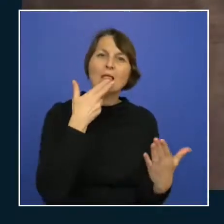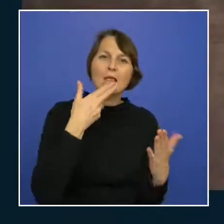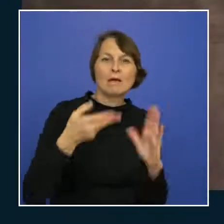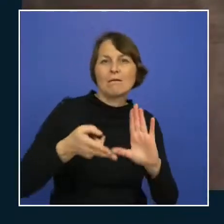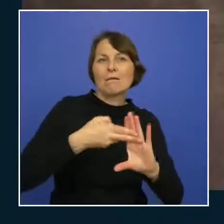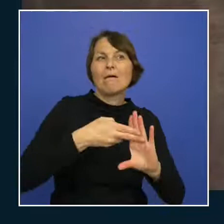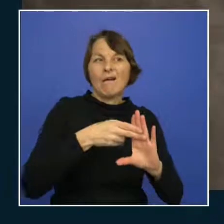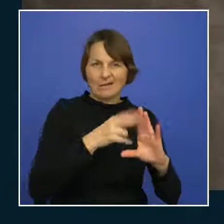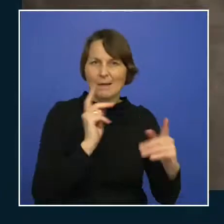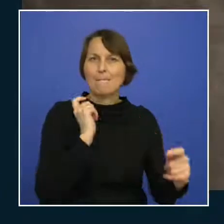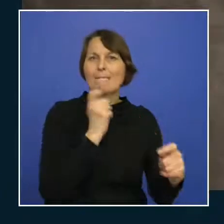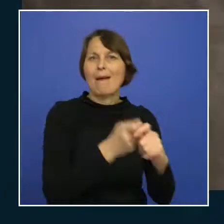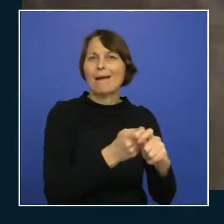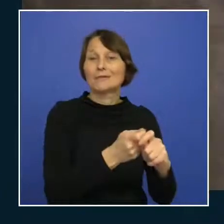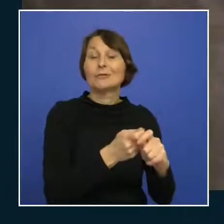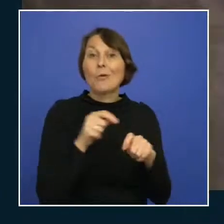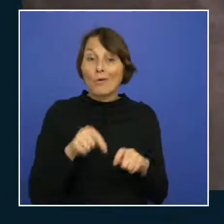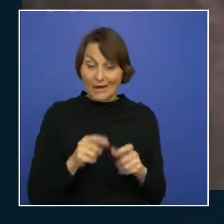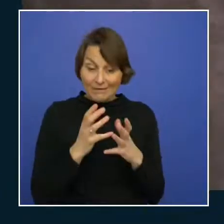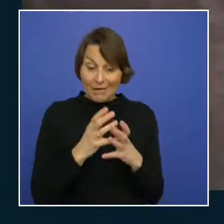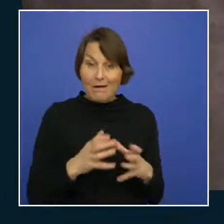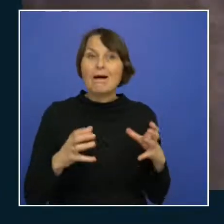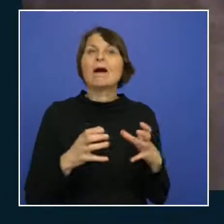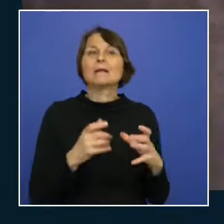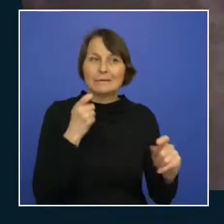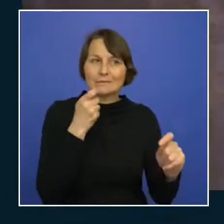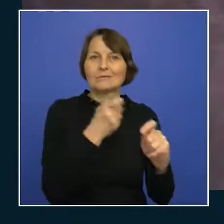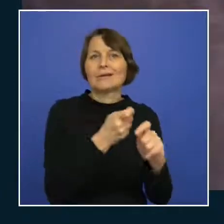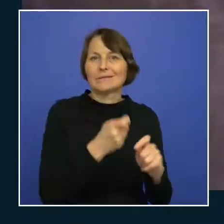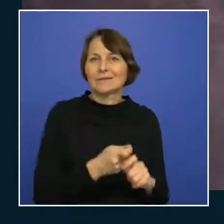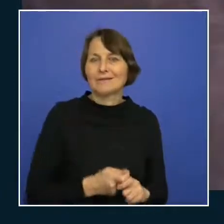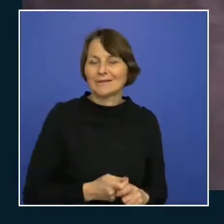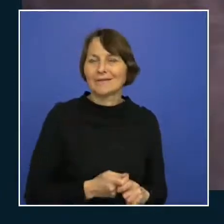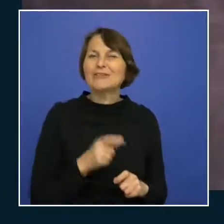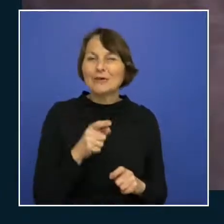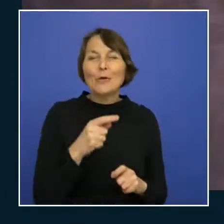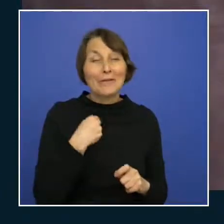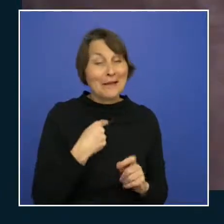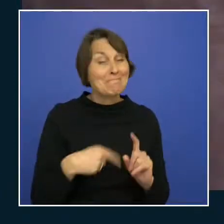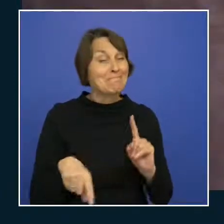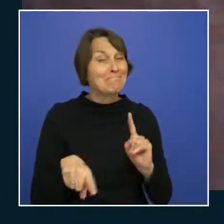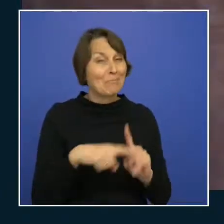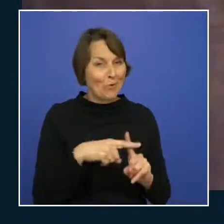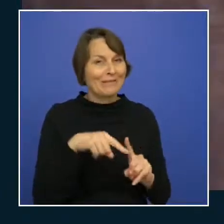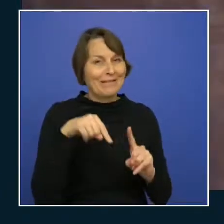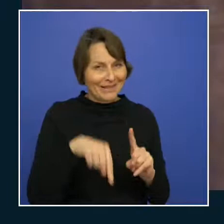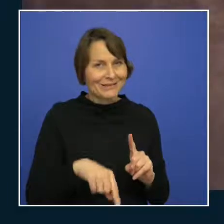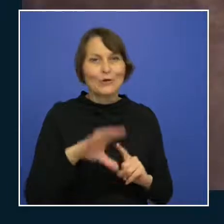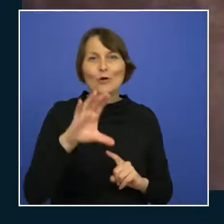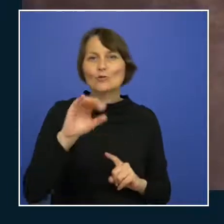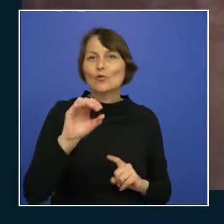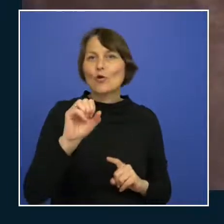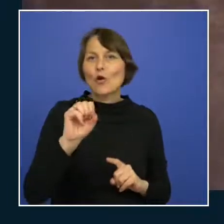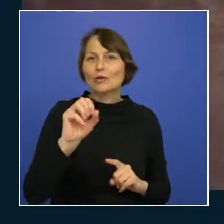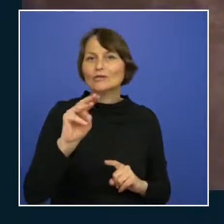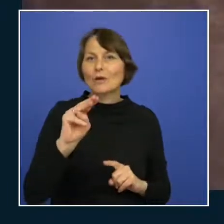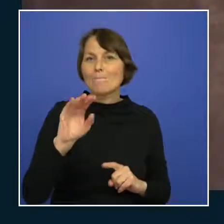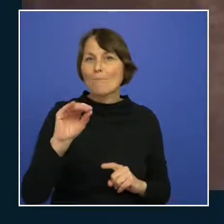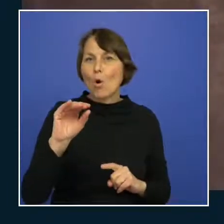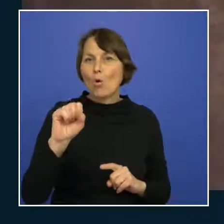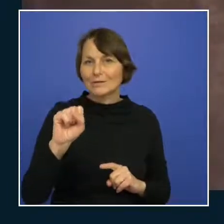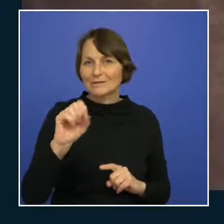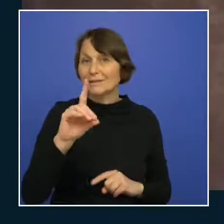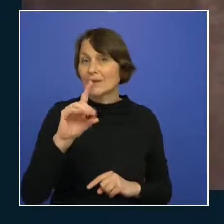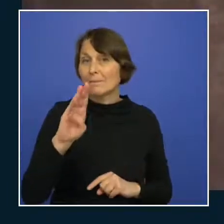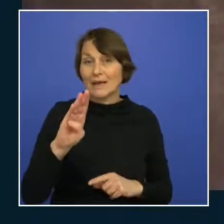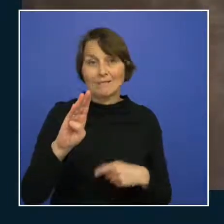that scenario. So all of these are advantages of why you would want to use Cosmos DB. So that's the first service that I think would